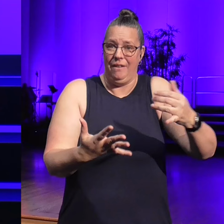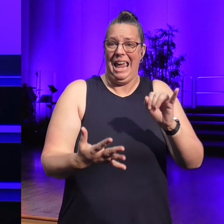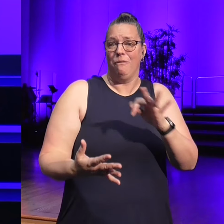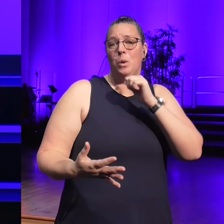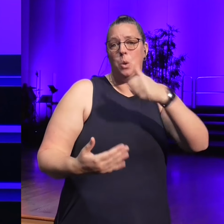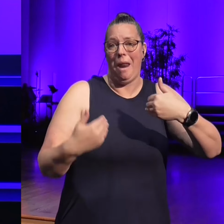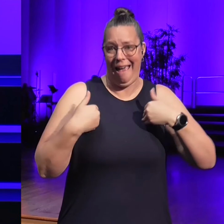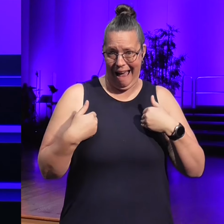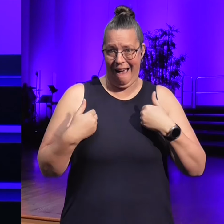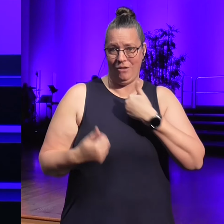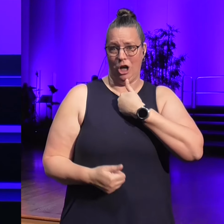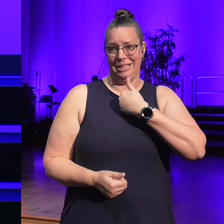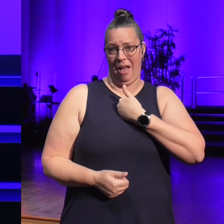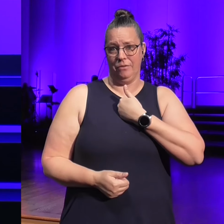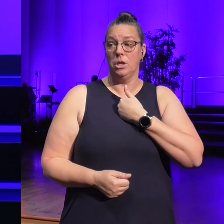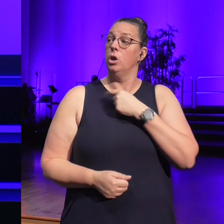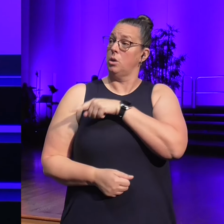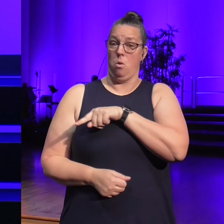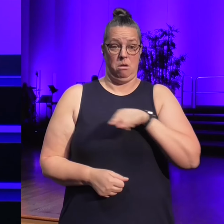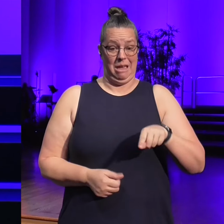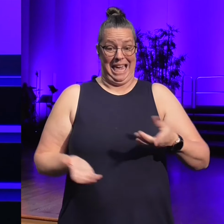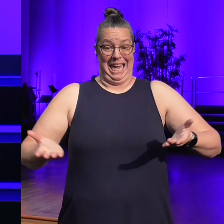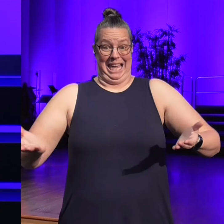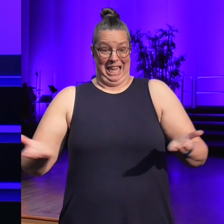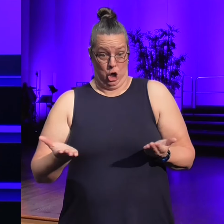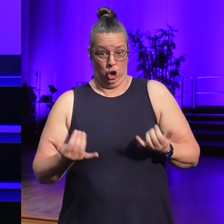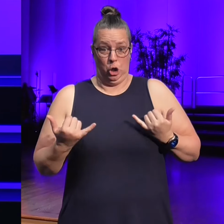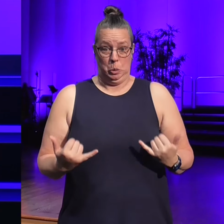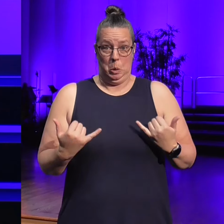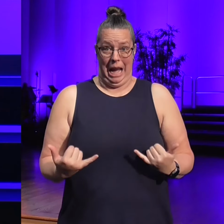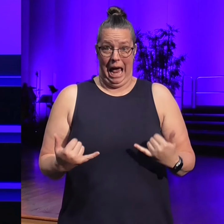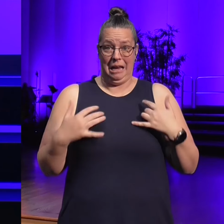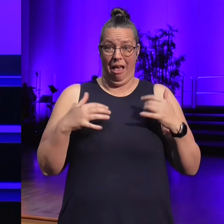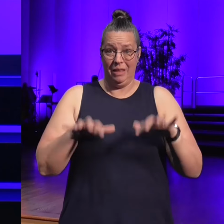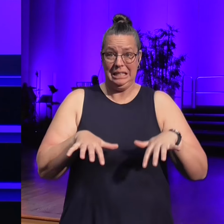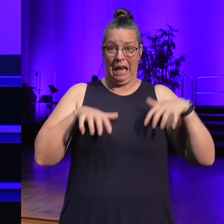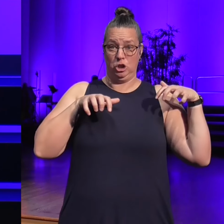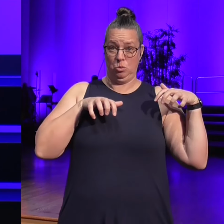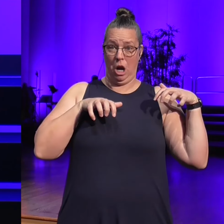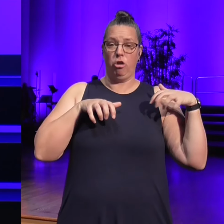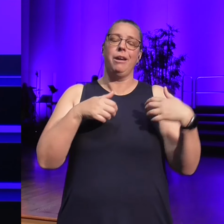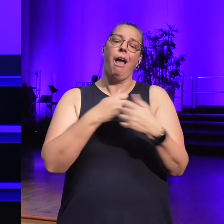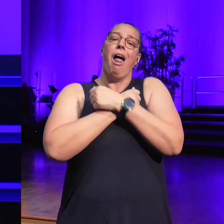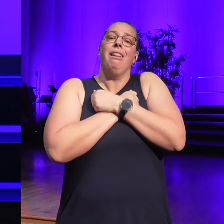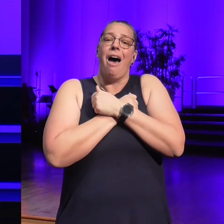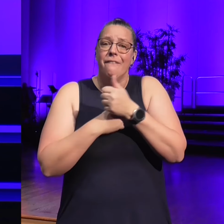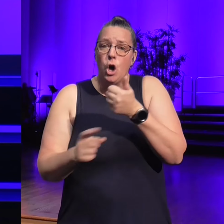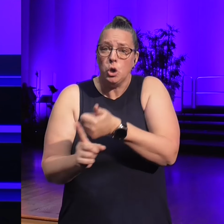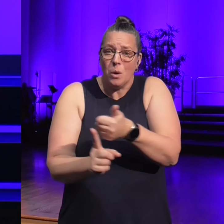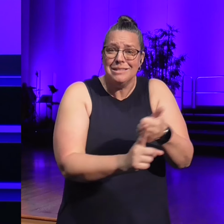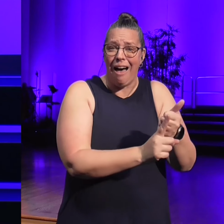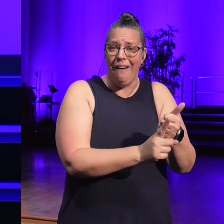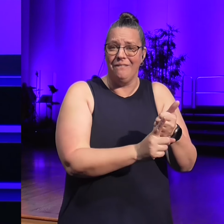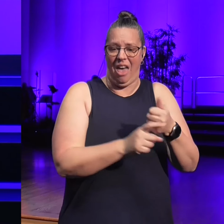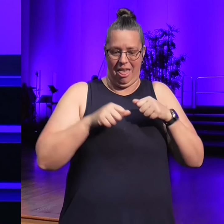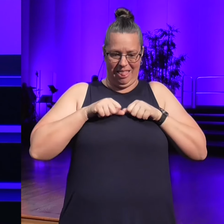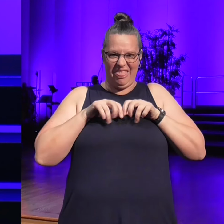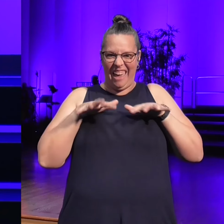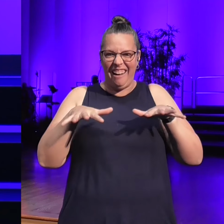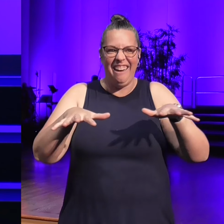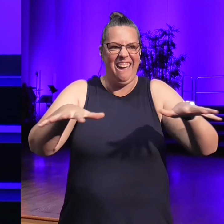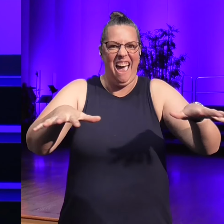And those of you present with me here in this Mile High Church sacred sanctuary, Love yourself and let that love radiate